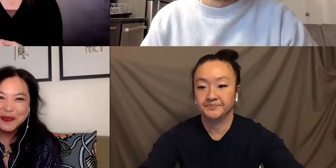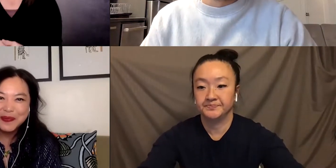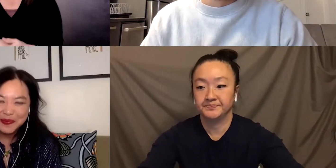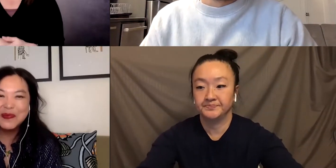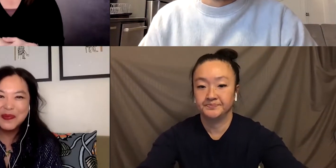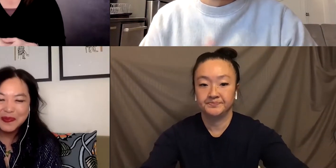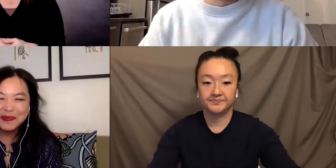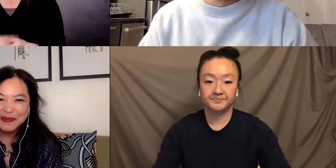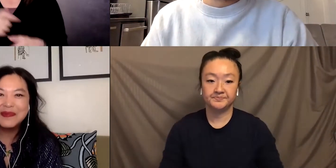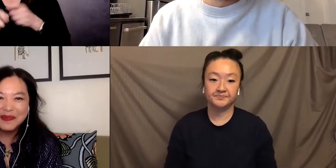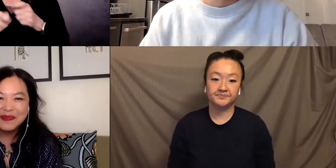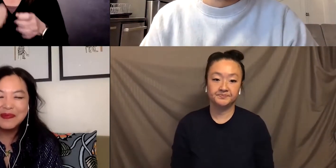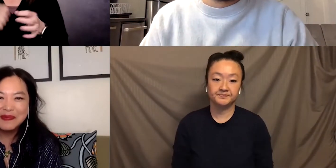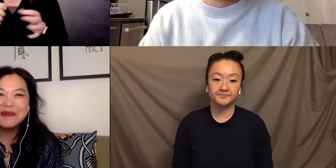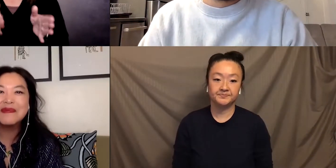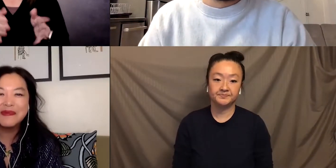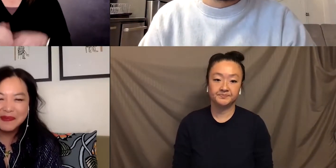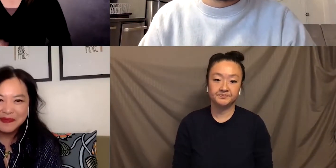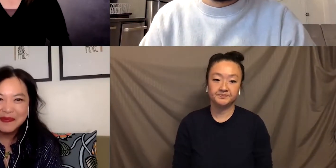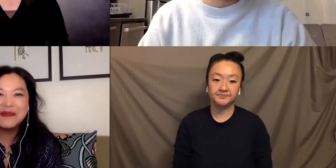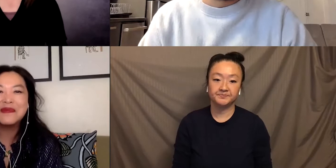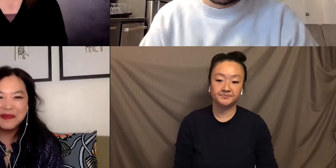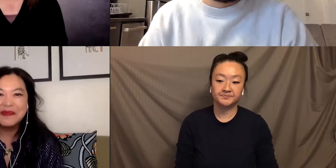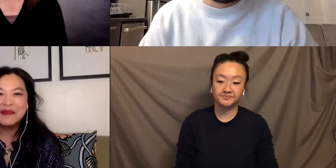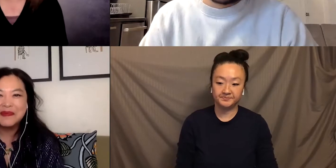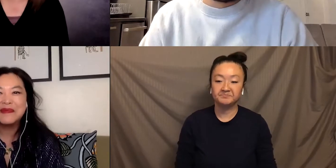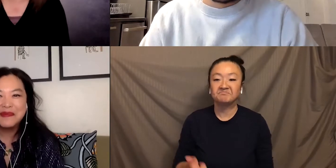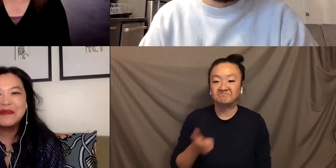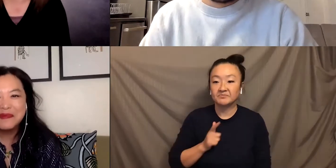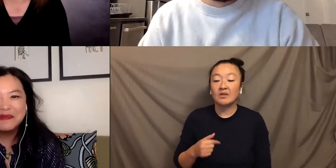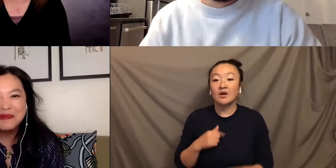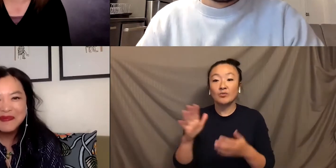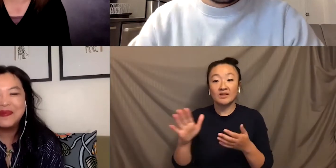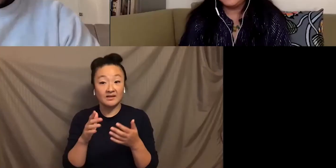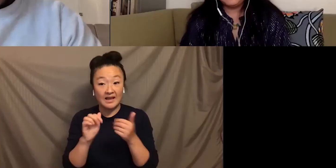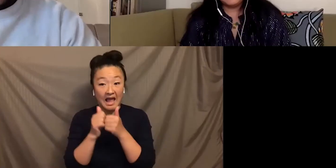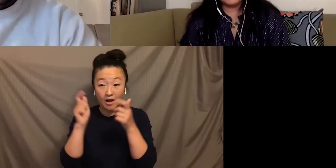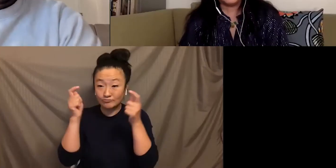the way that Americans cook and eat today. So it was tough to narrow down, certainly.